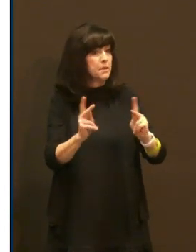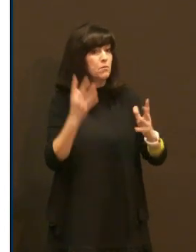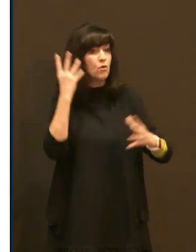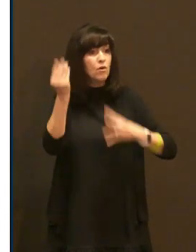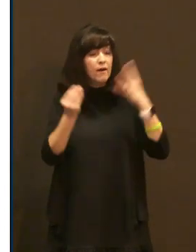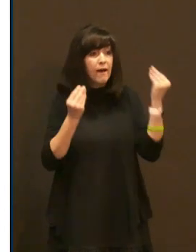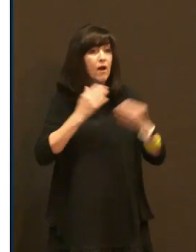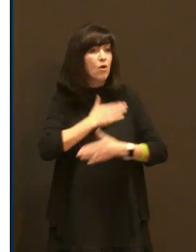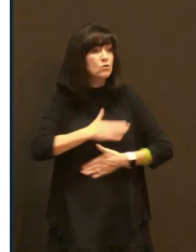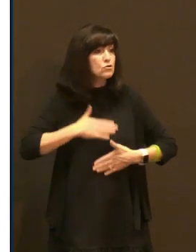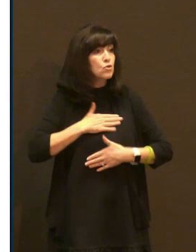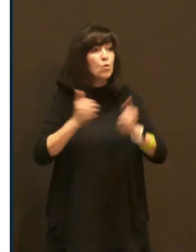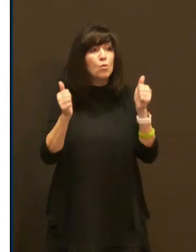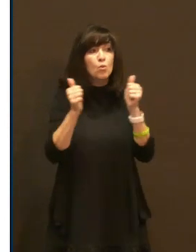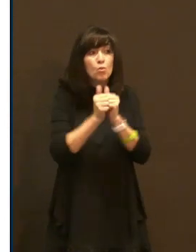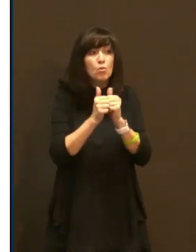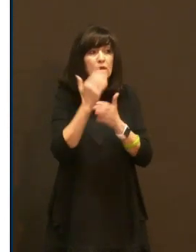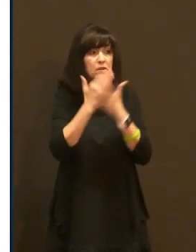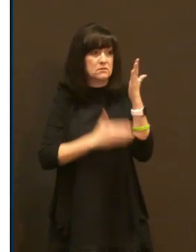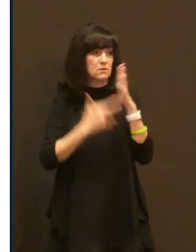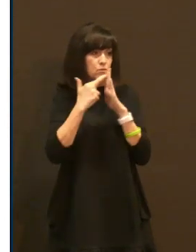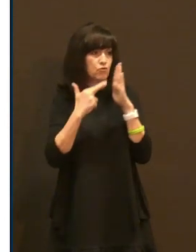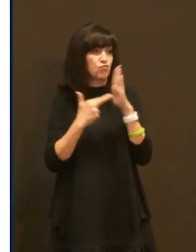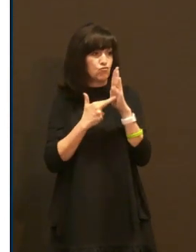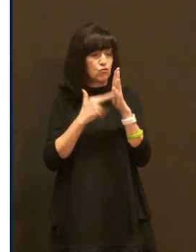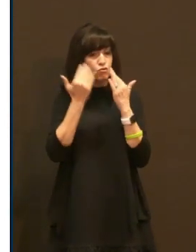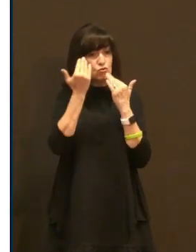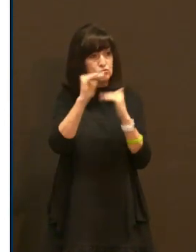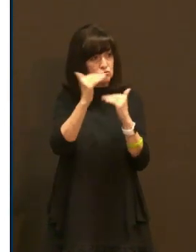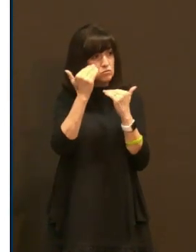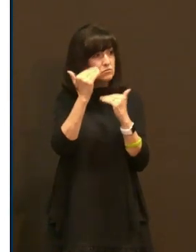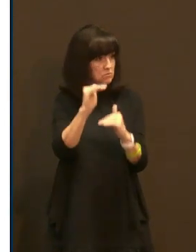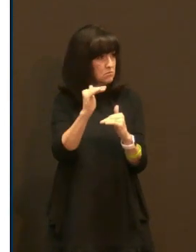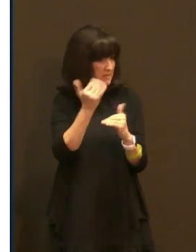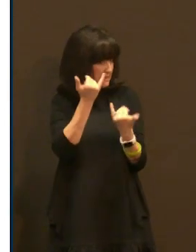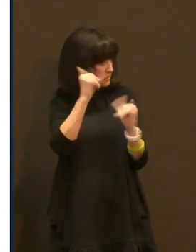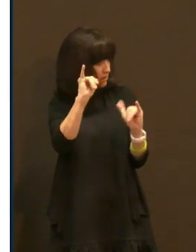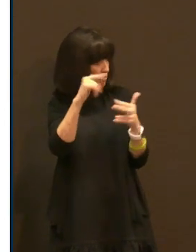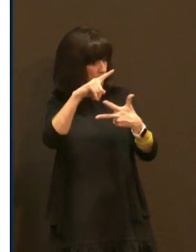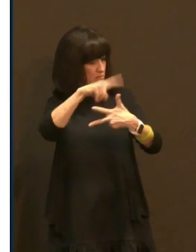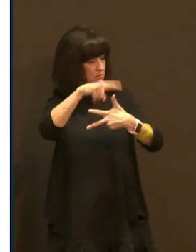here on out. We're not we're still at phase one, and so we still have some